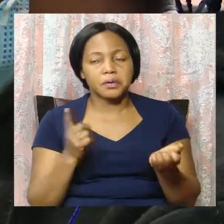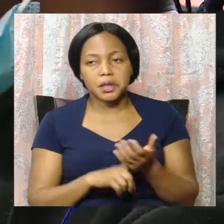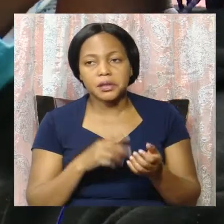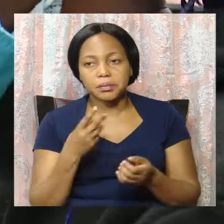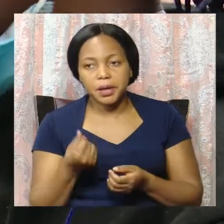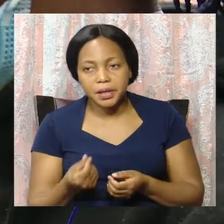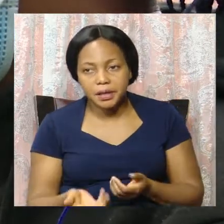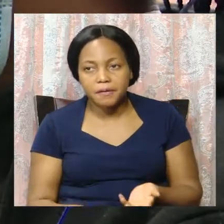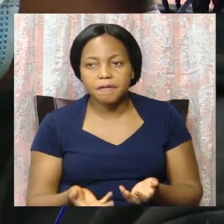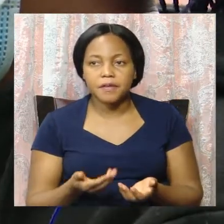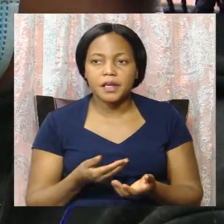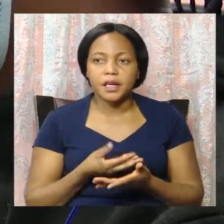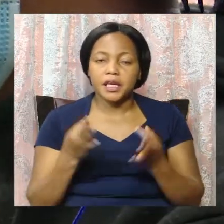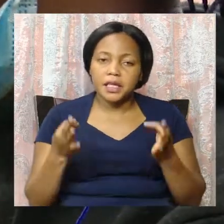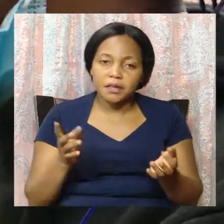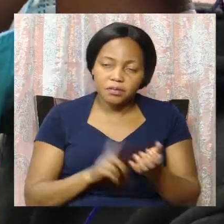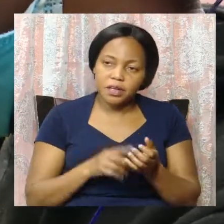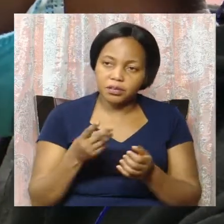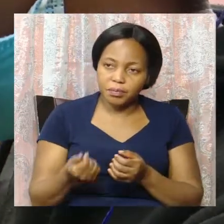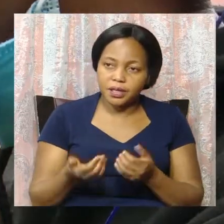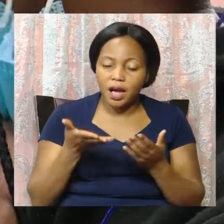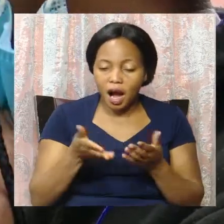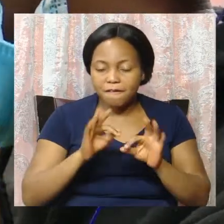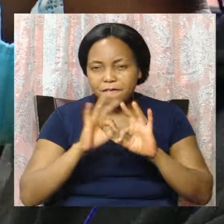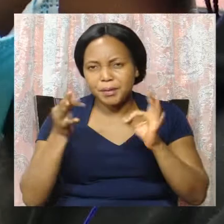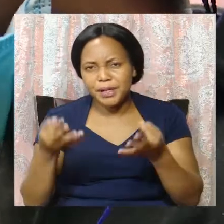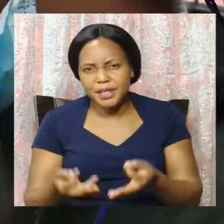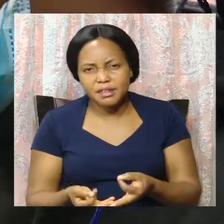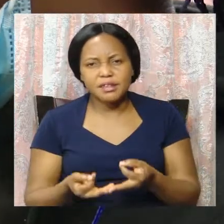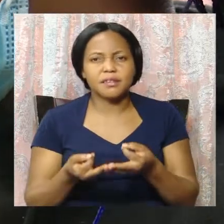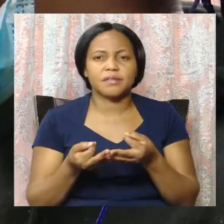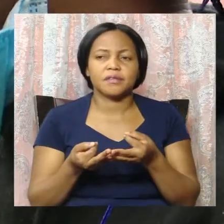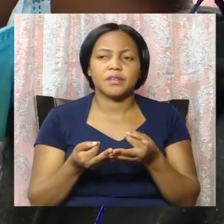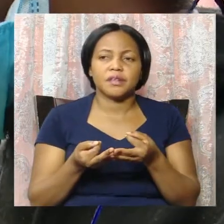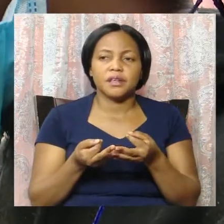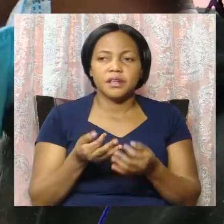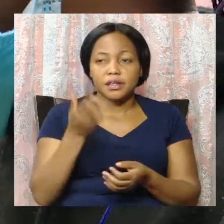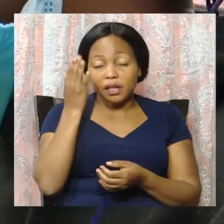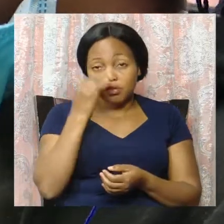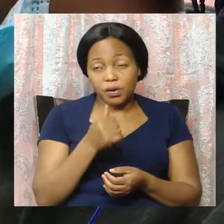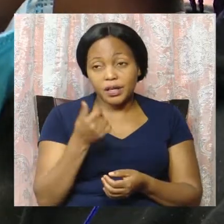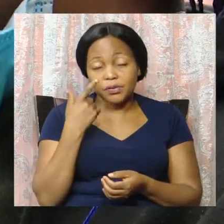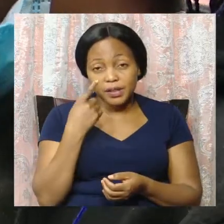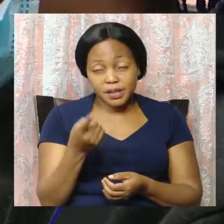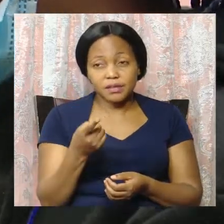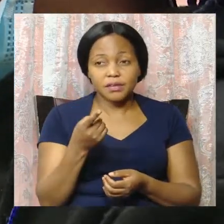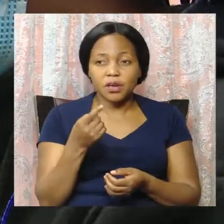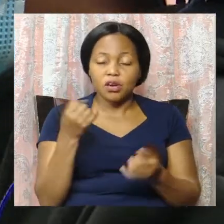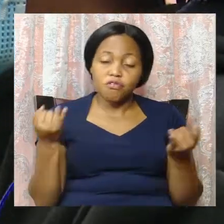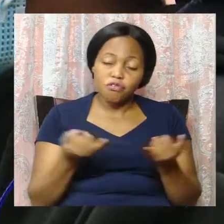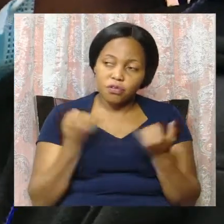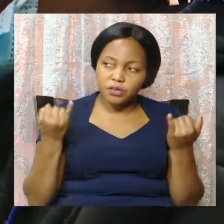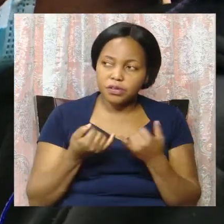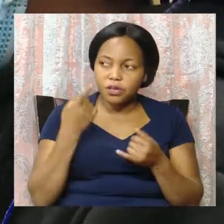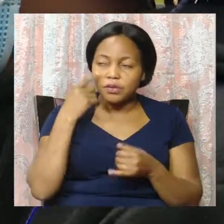to, any job to do, or like anything to get money. Yeah. And they have families to take care of. Yeah. That's why some, you